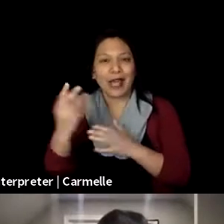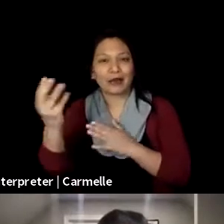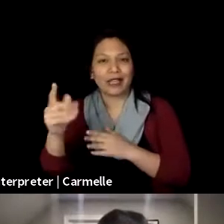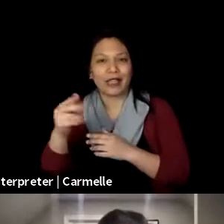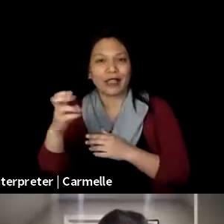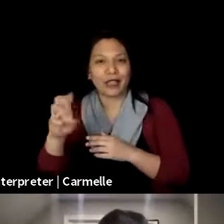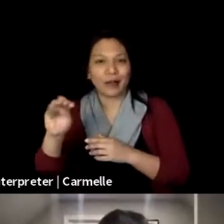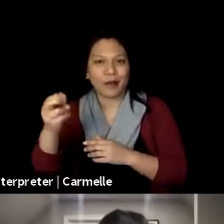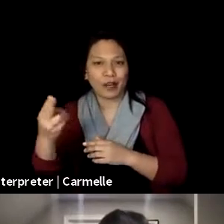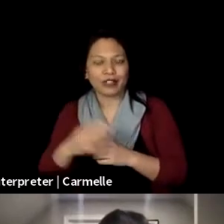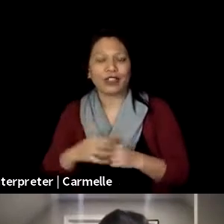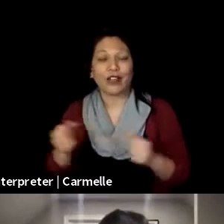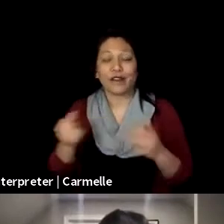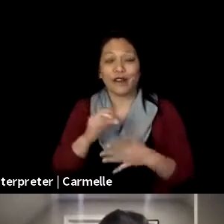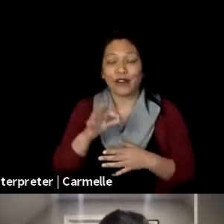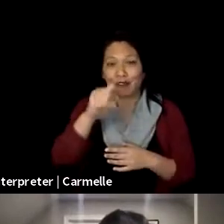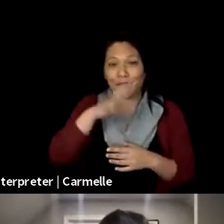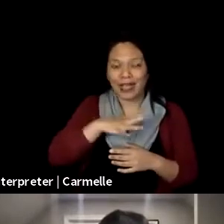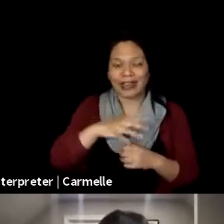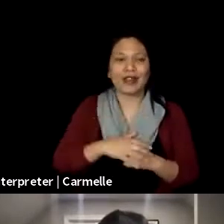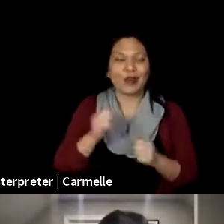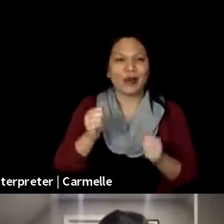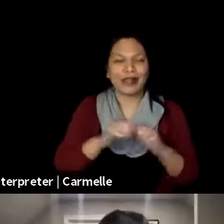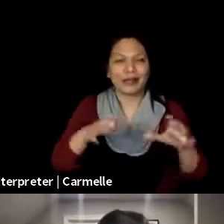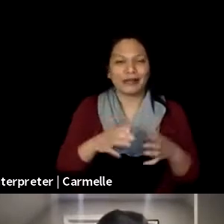Men, a staged reading with Assembly Theater,